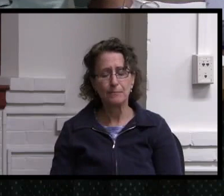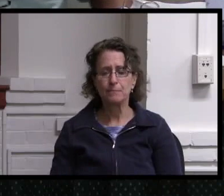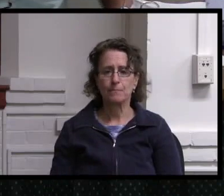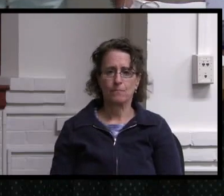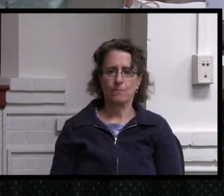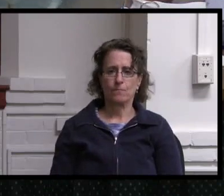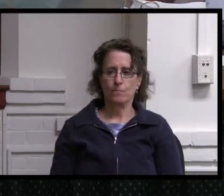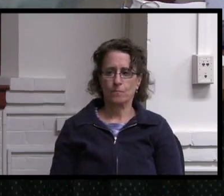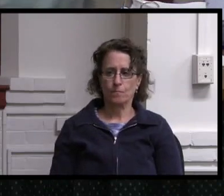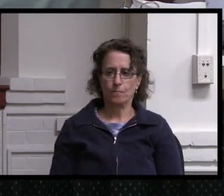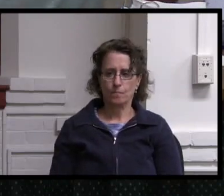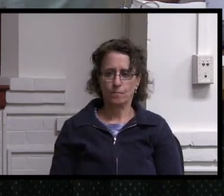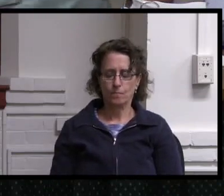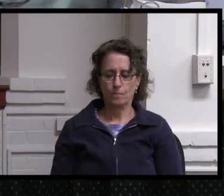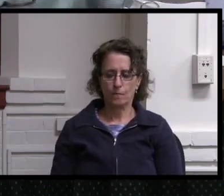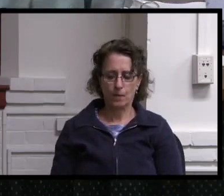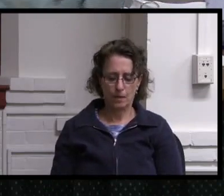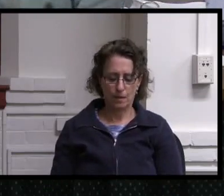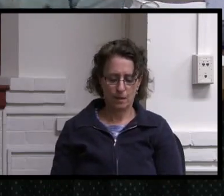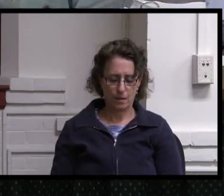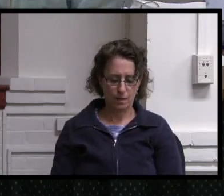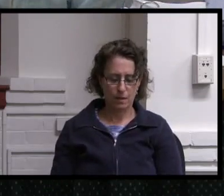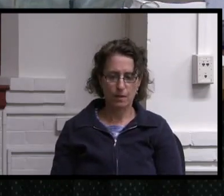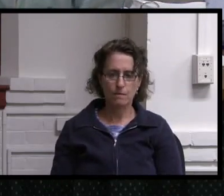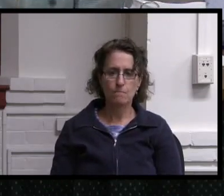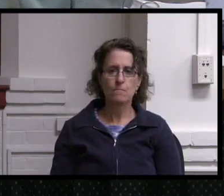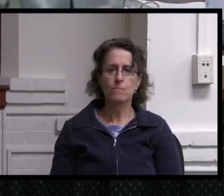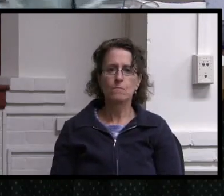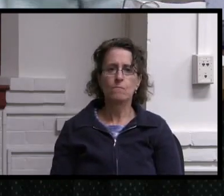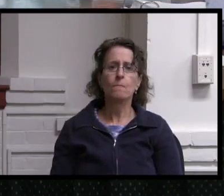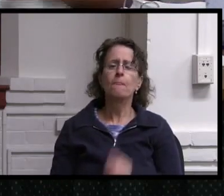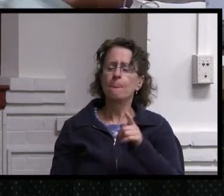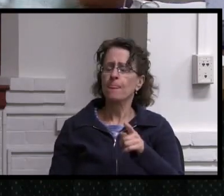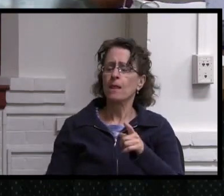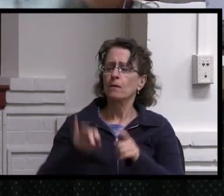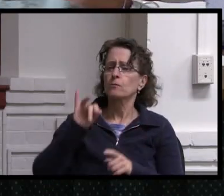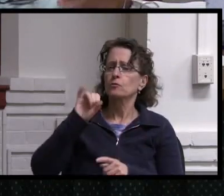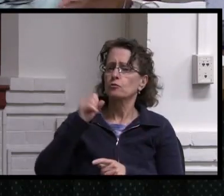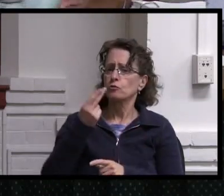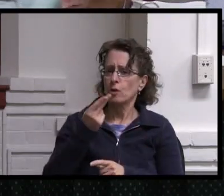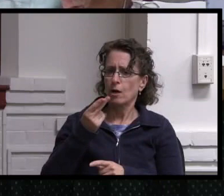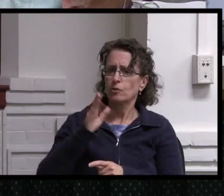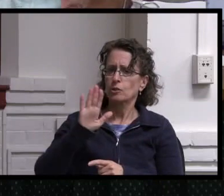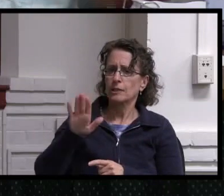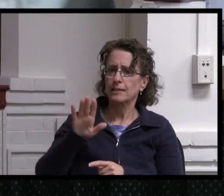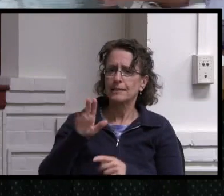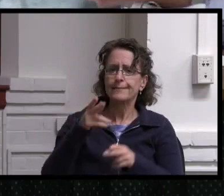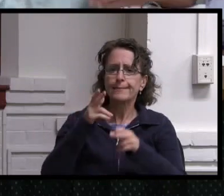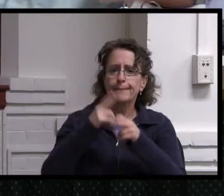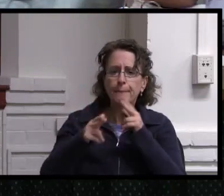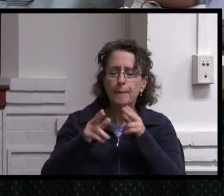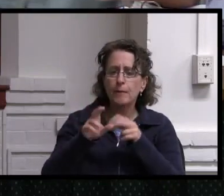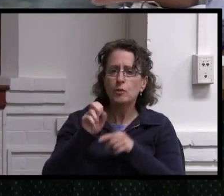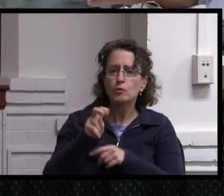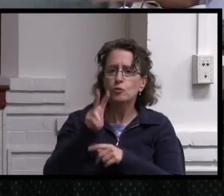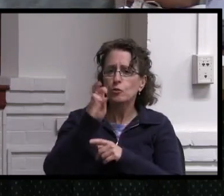and when you went out and did your study, I appreciate the studies, but what